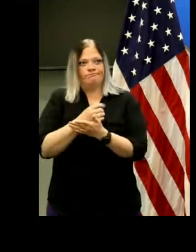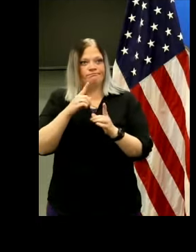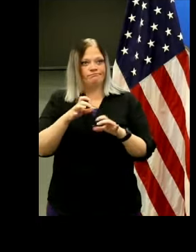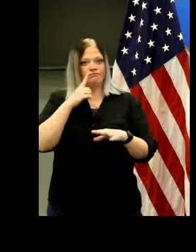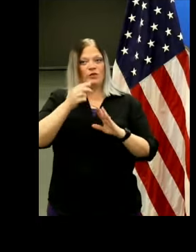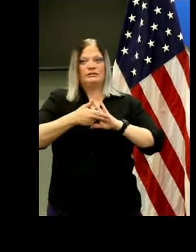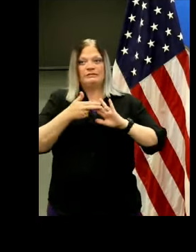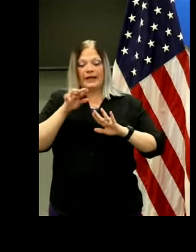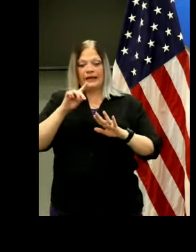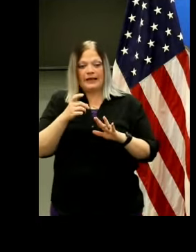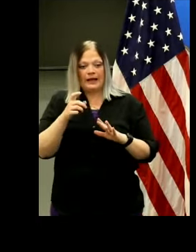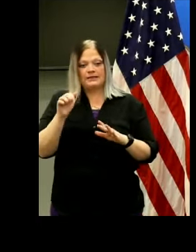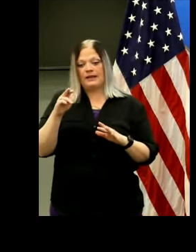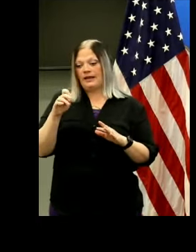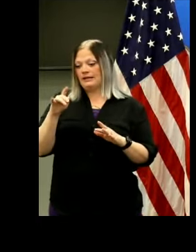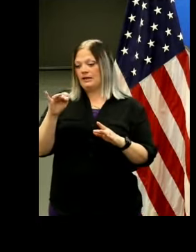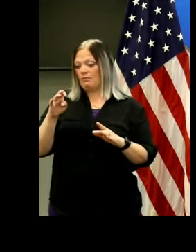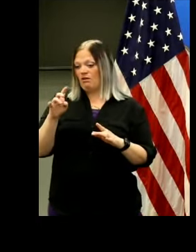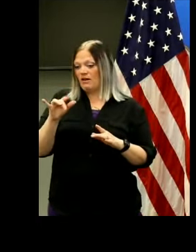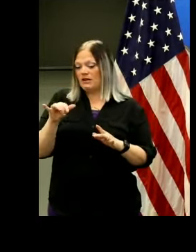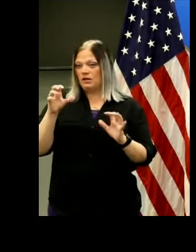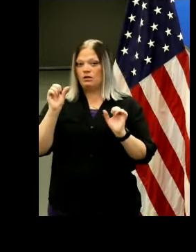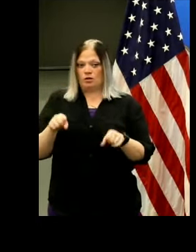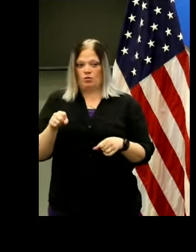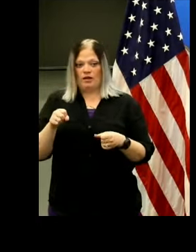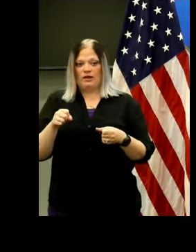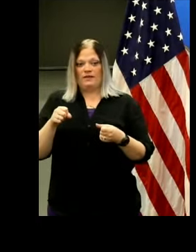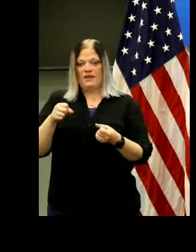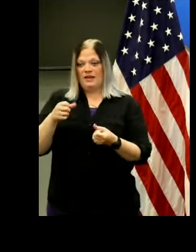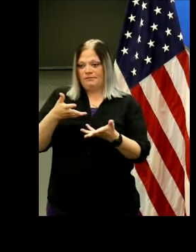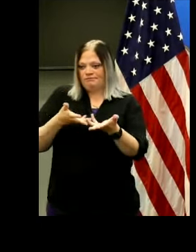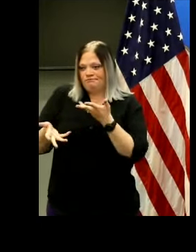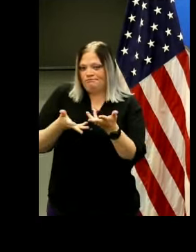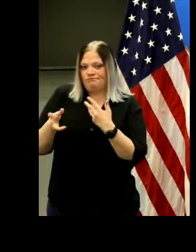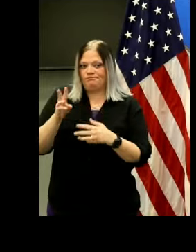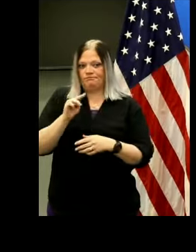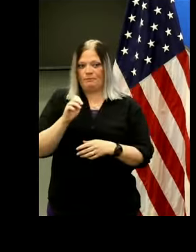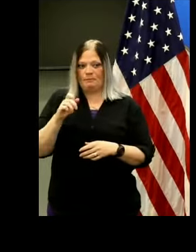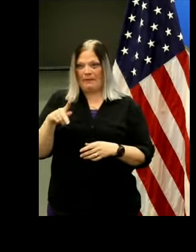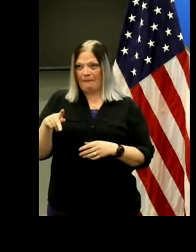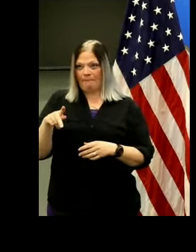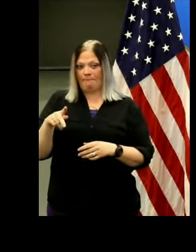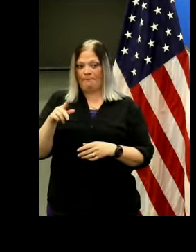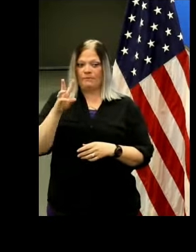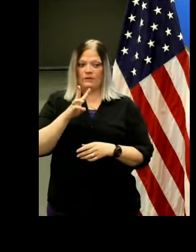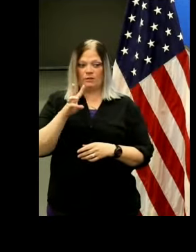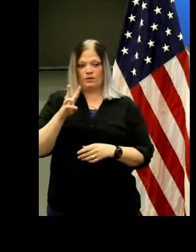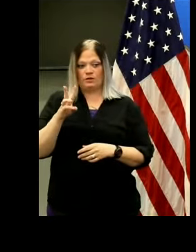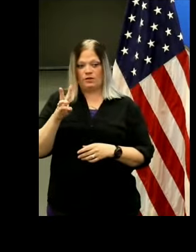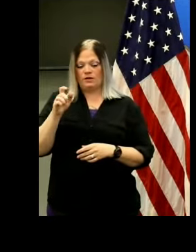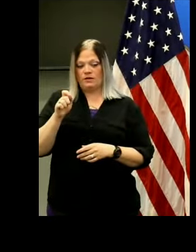diagnostic test or an antibody test, you can go to our interactive map at